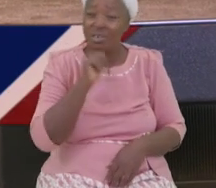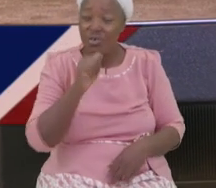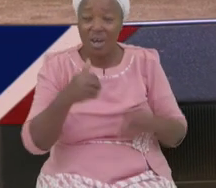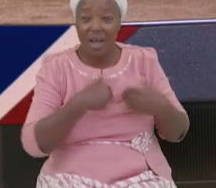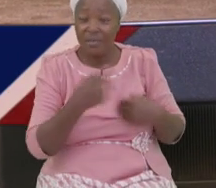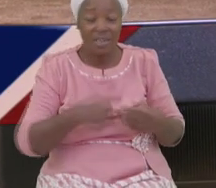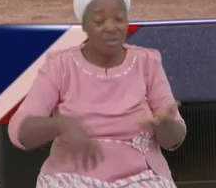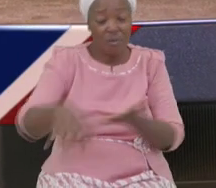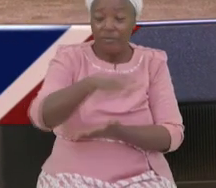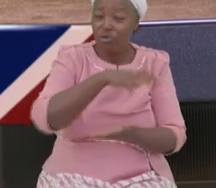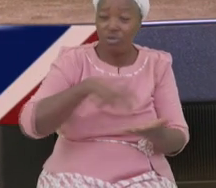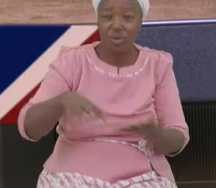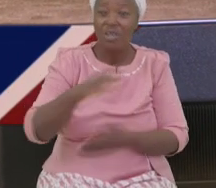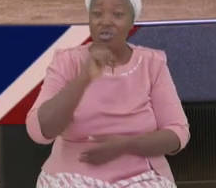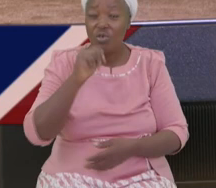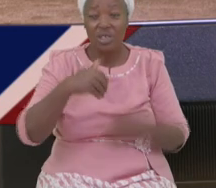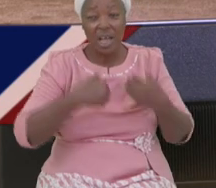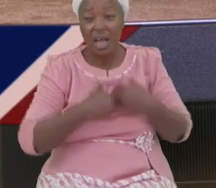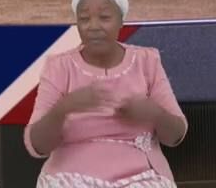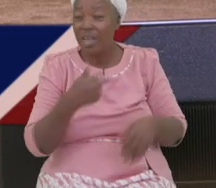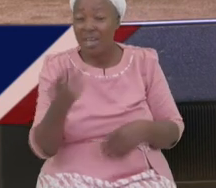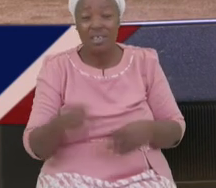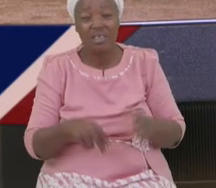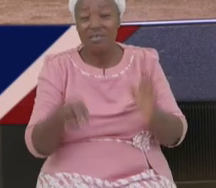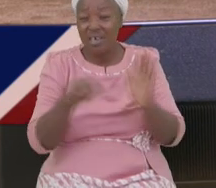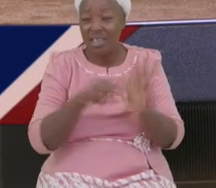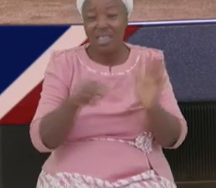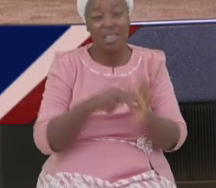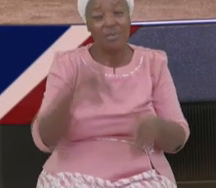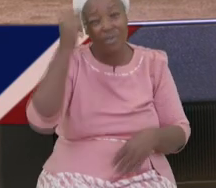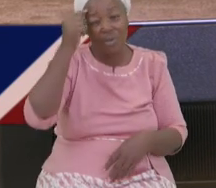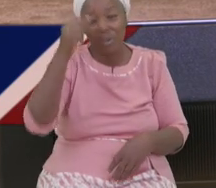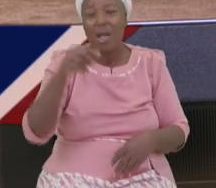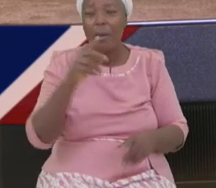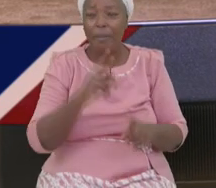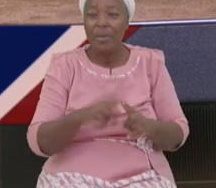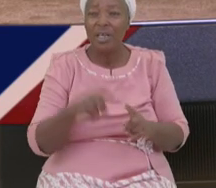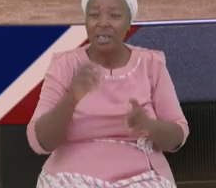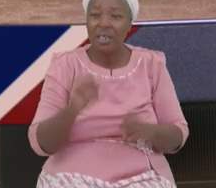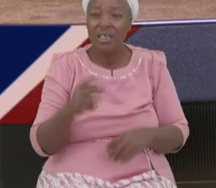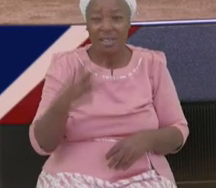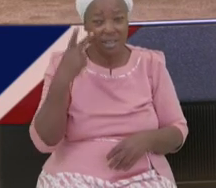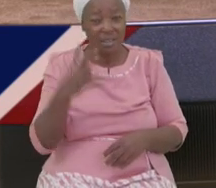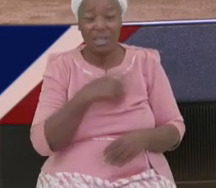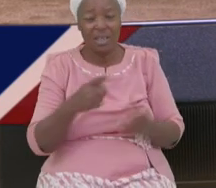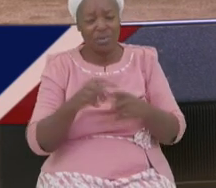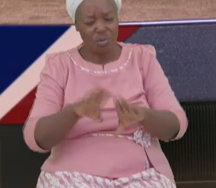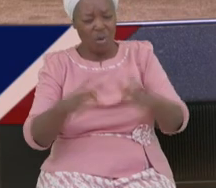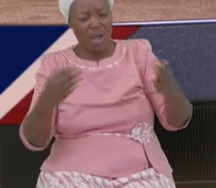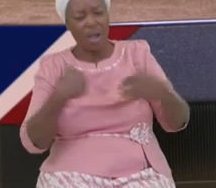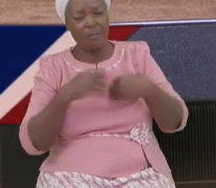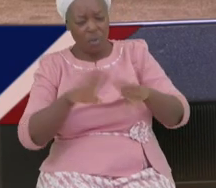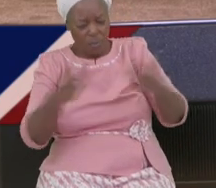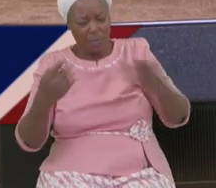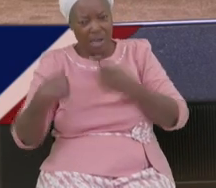having confusion, not having negative thoughts, can easily praise the Lord. That soul